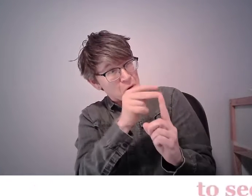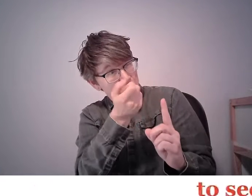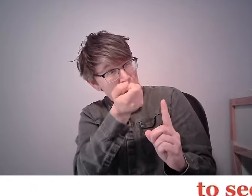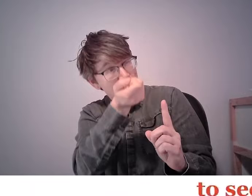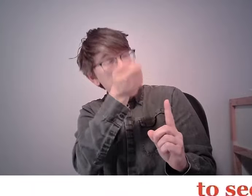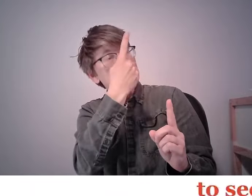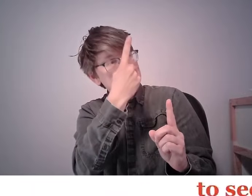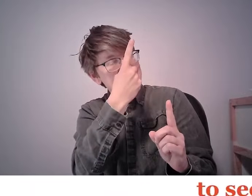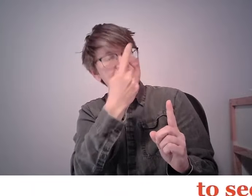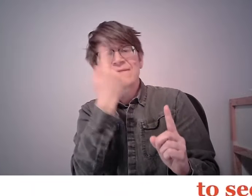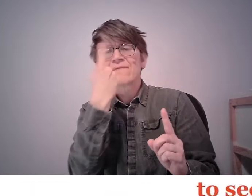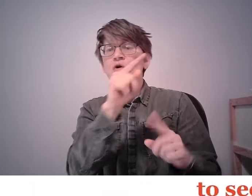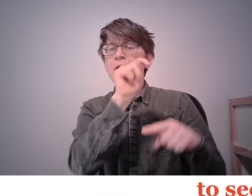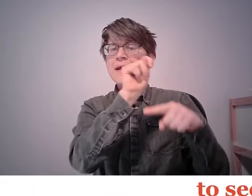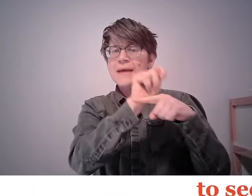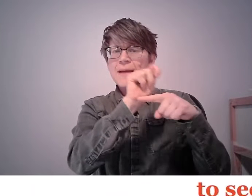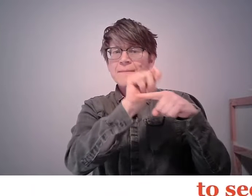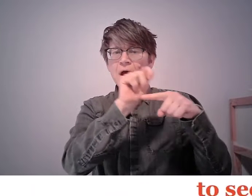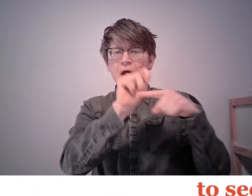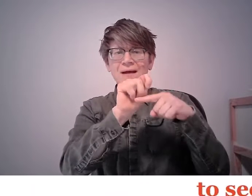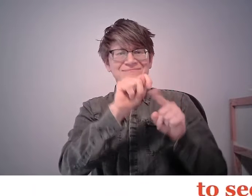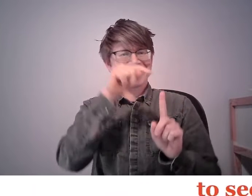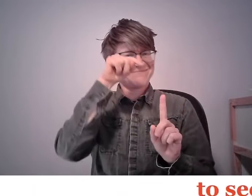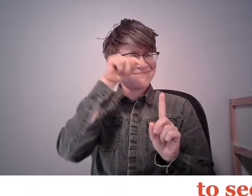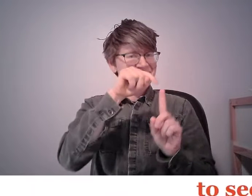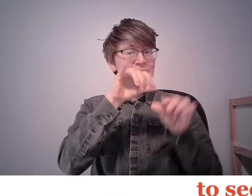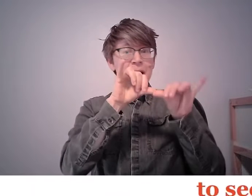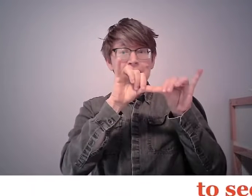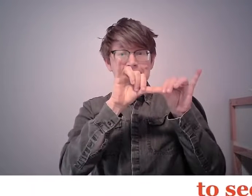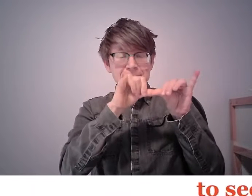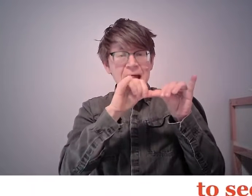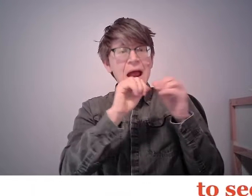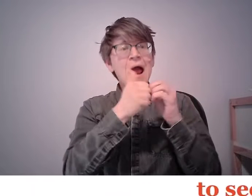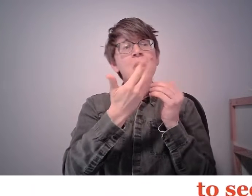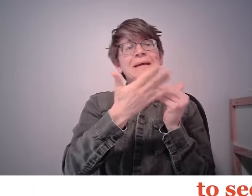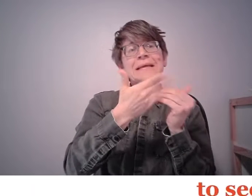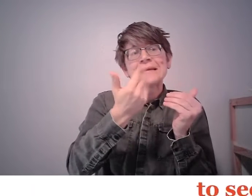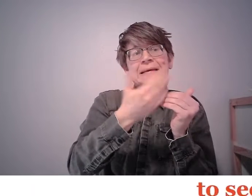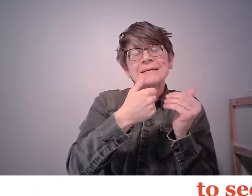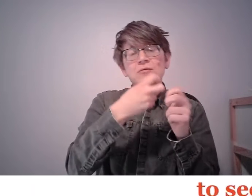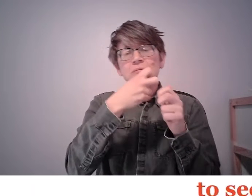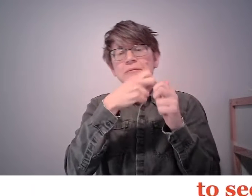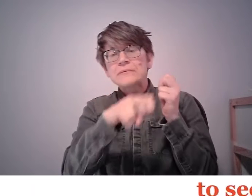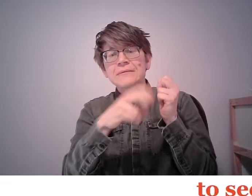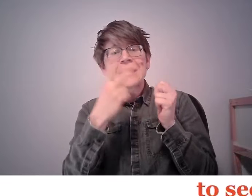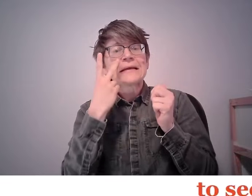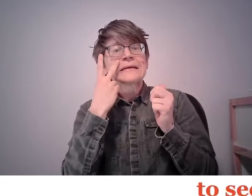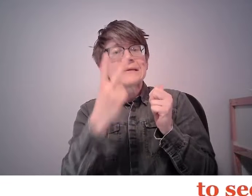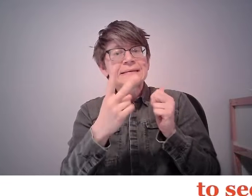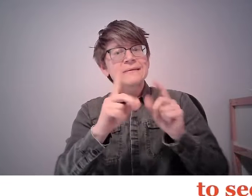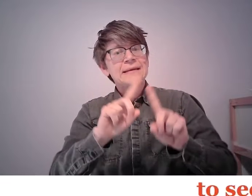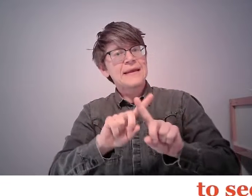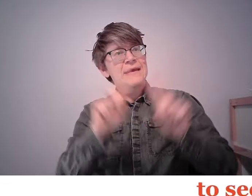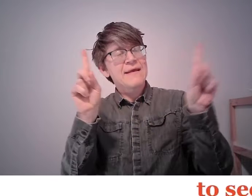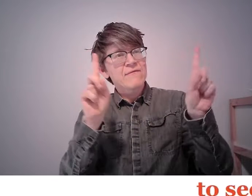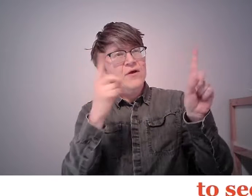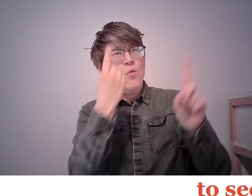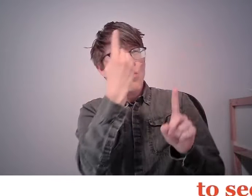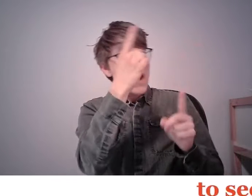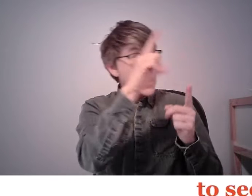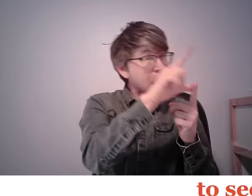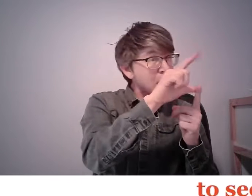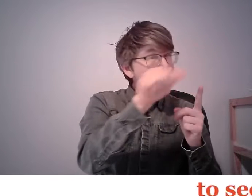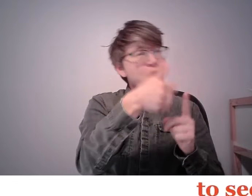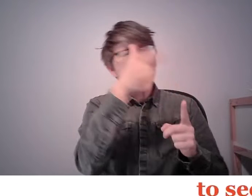In typographic terms, legibility measures how easy or difficult it is to see the differences between one letter of a